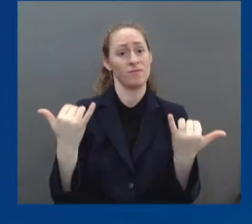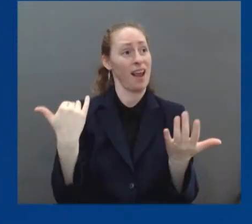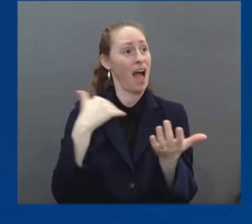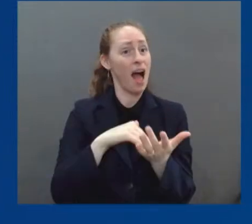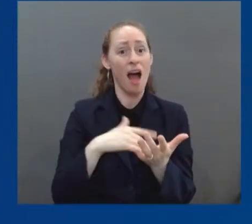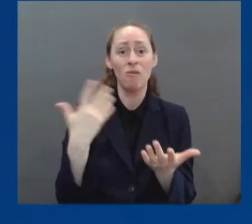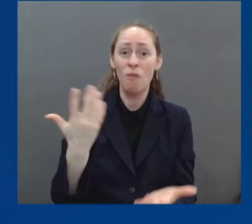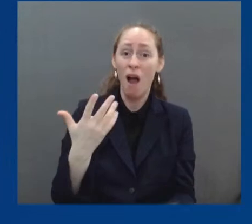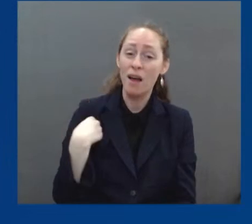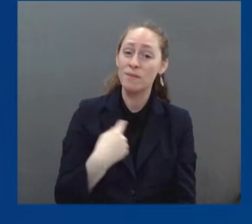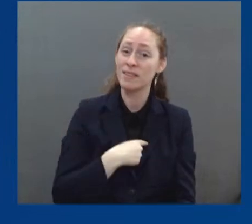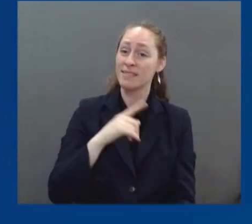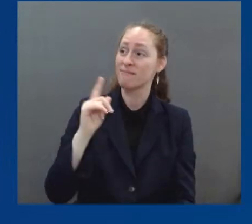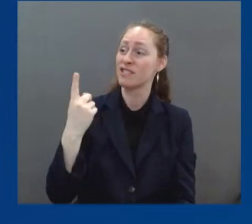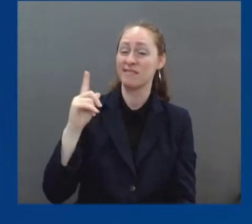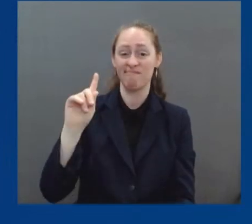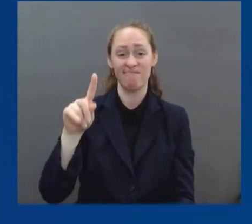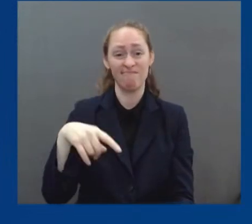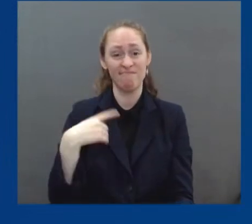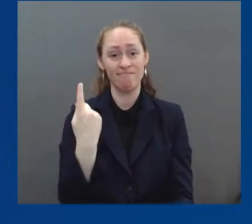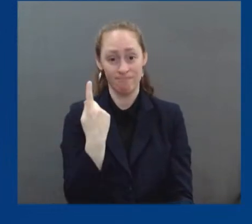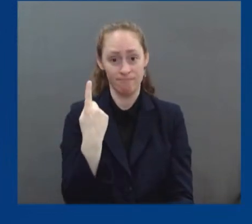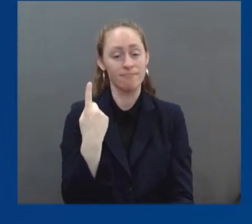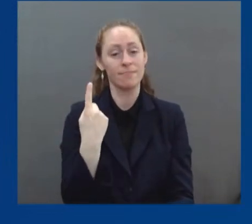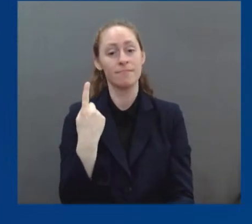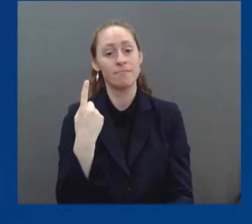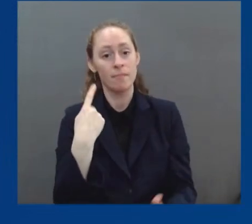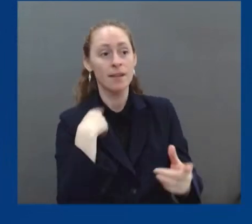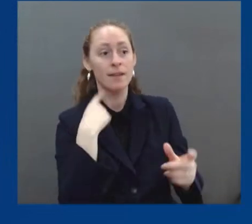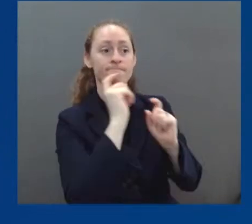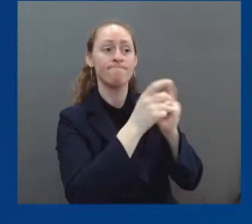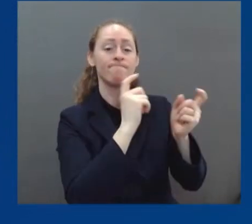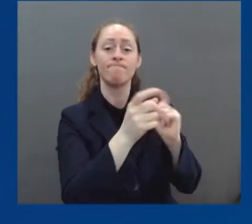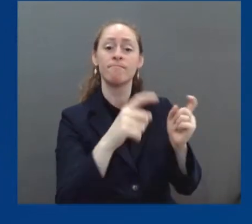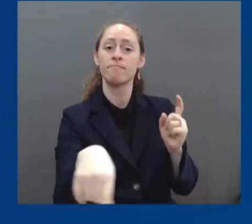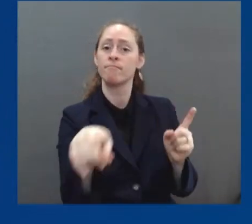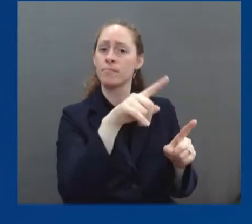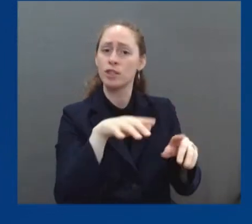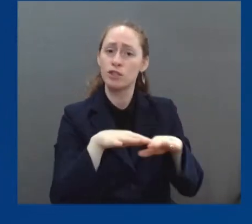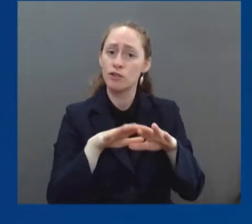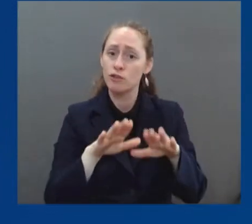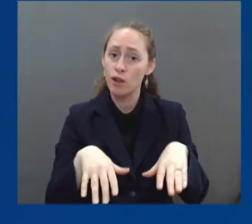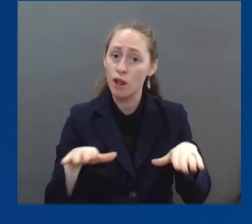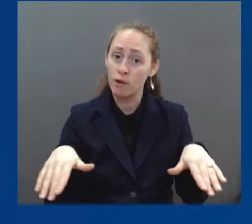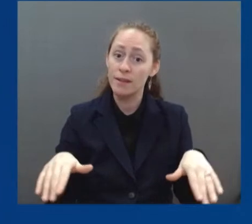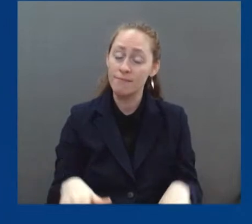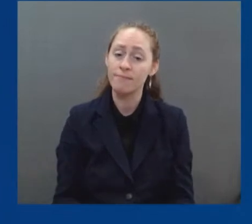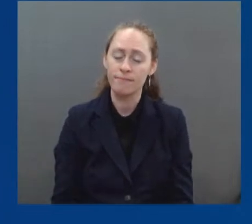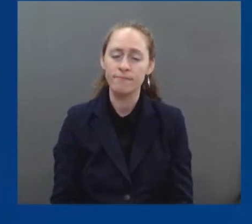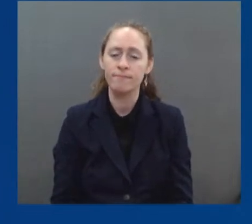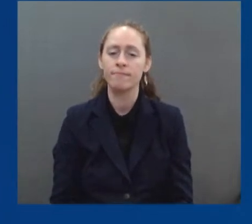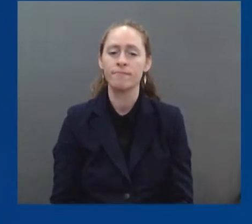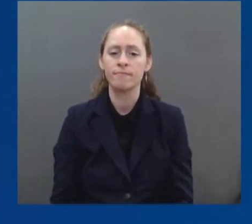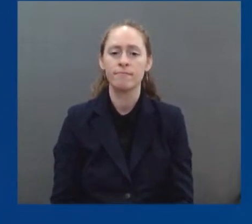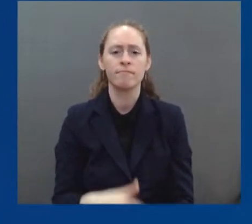COVID-19 vaccines to low and lower middle income countries for free with no strings attached.